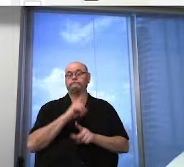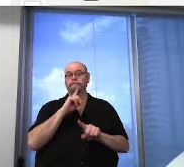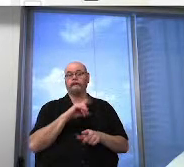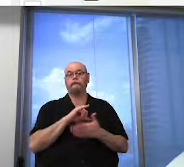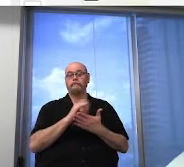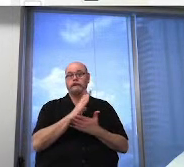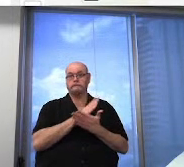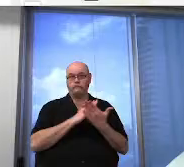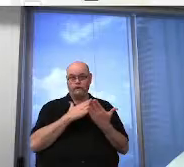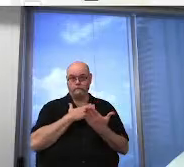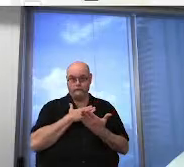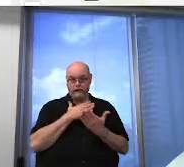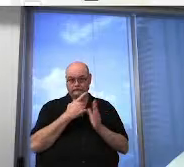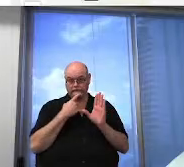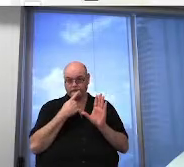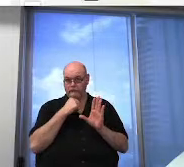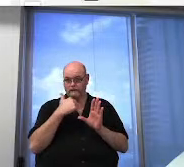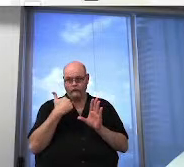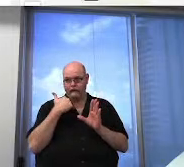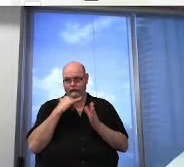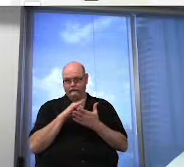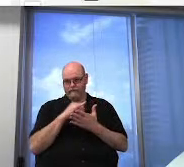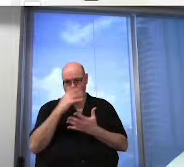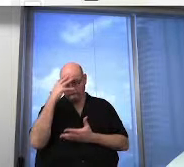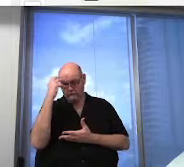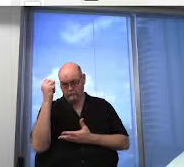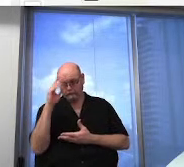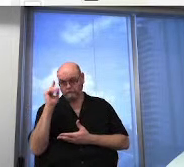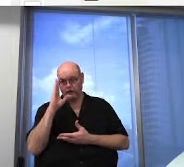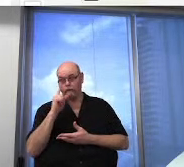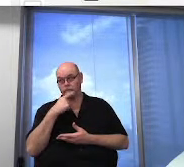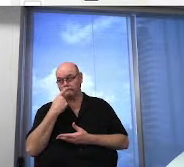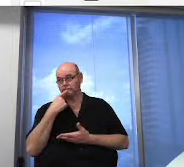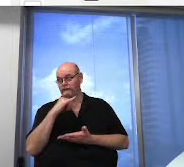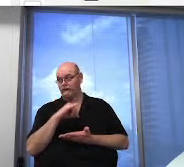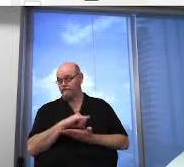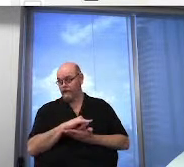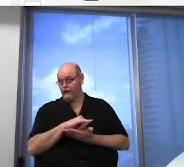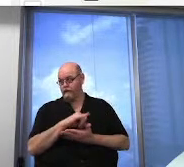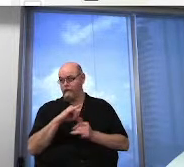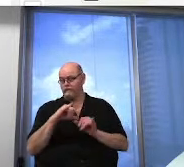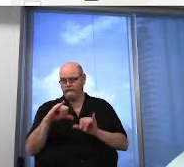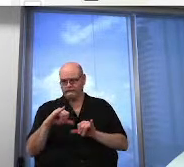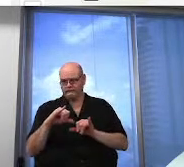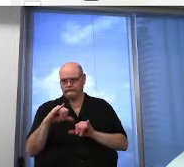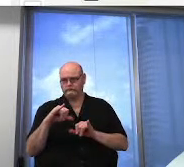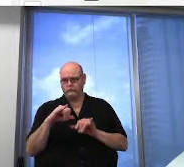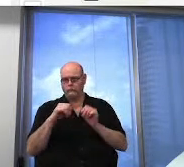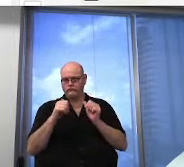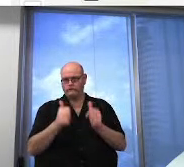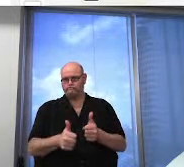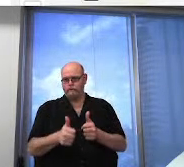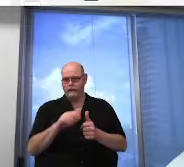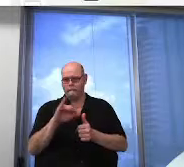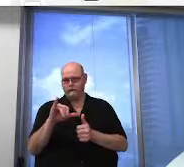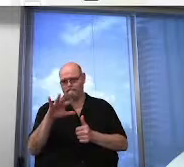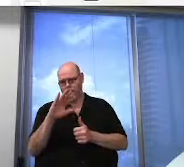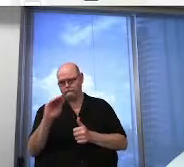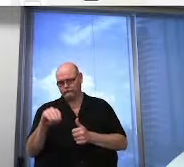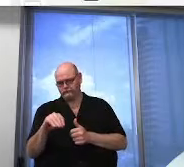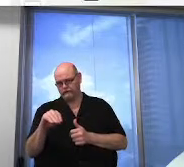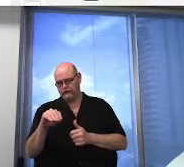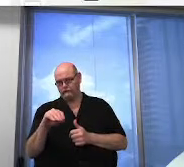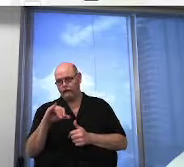that in part of my testimony. I don't have it memorized, but I will say that the system is degraded about 5%, which